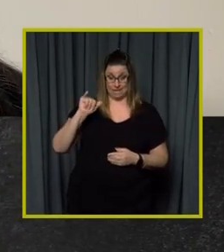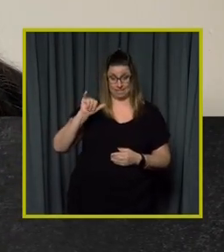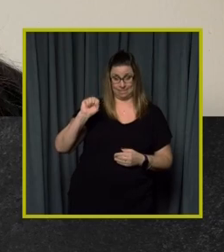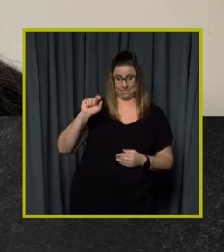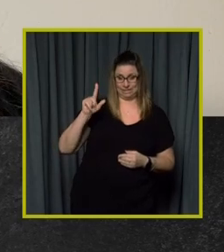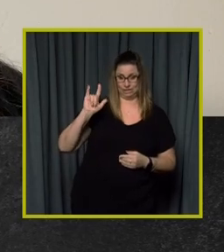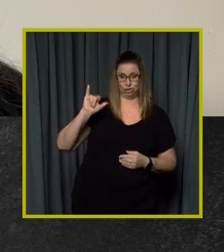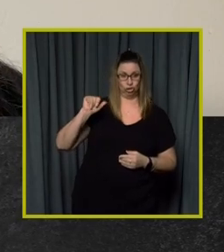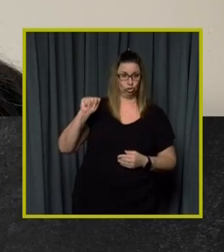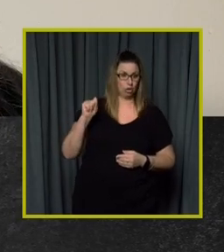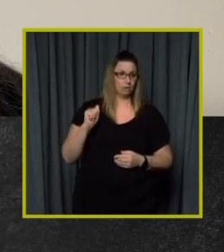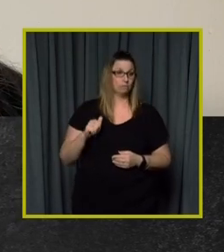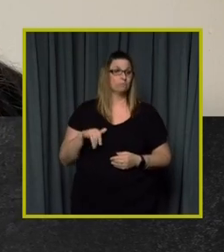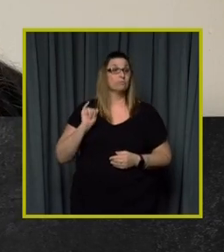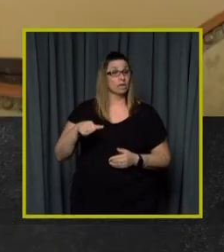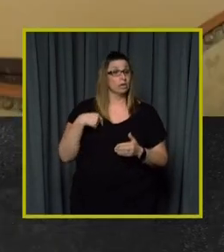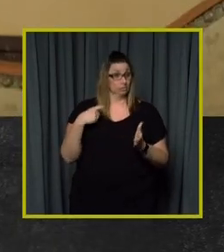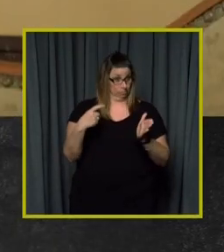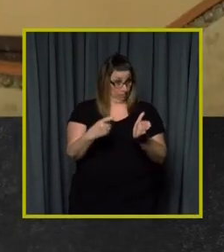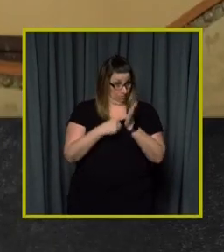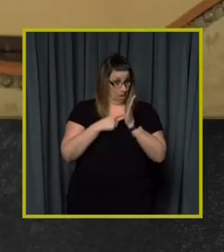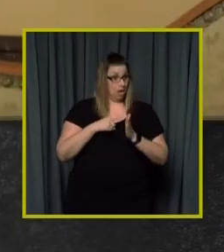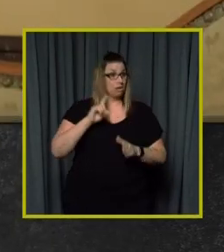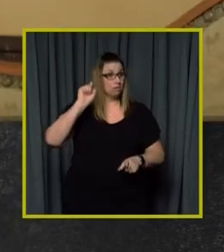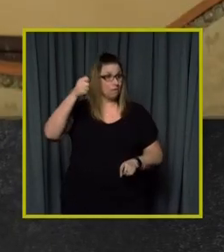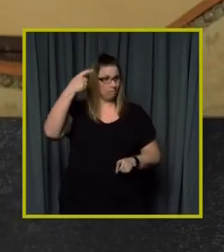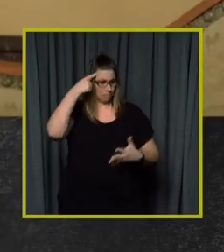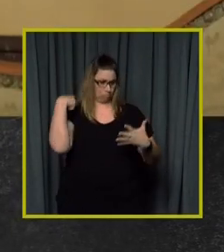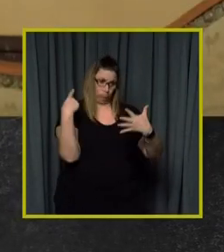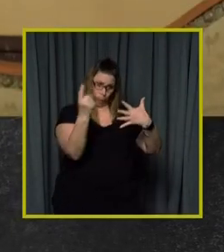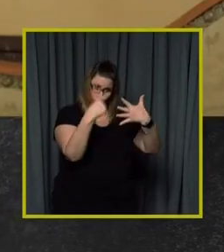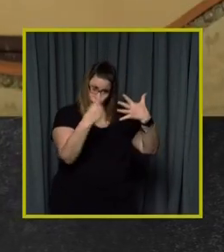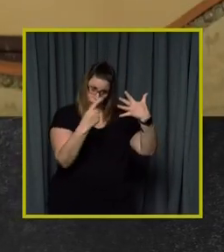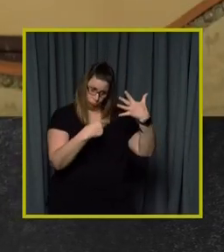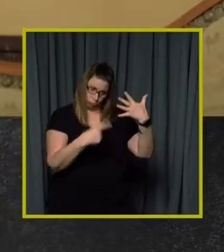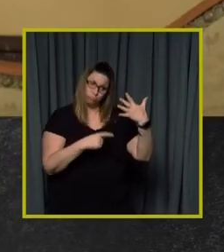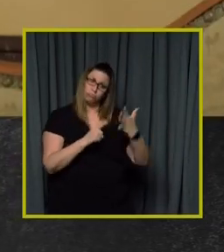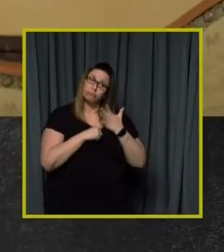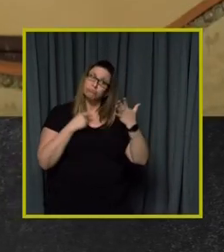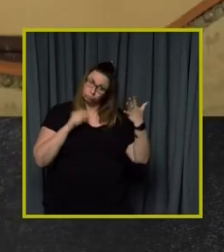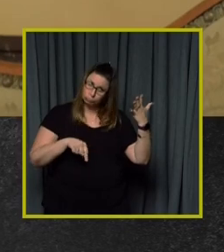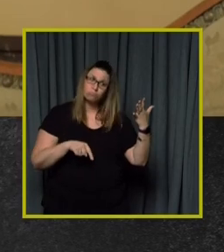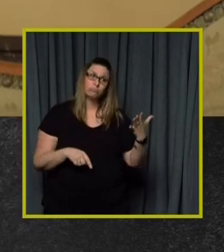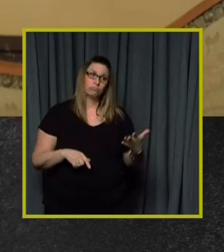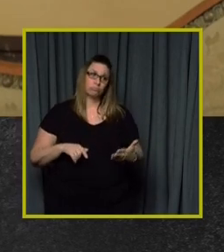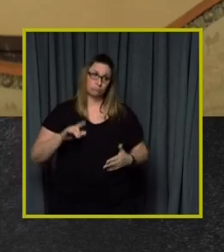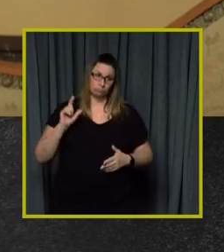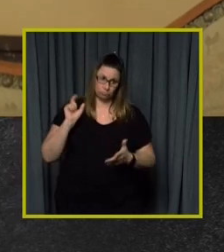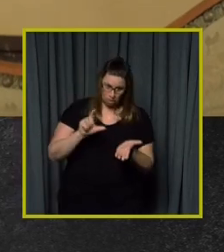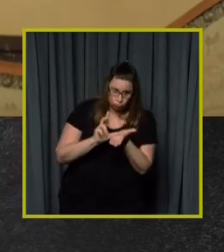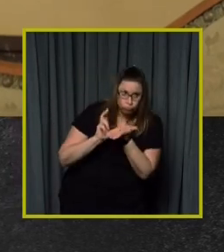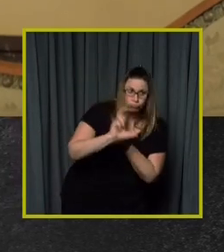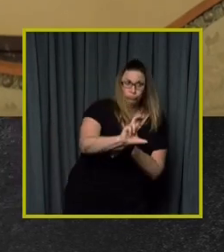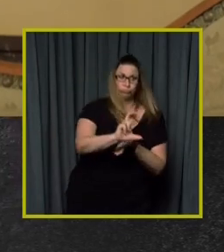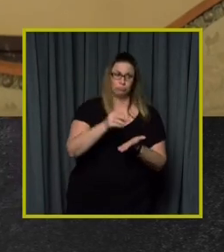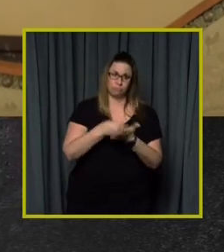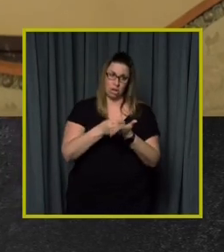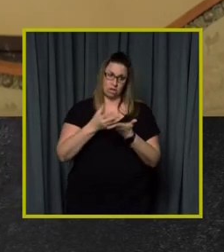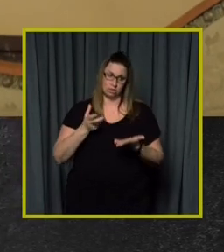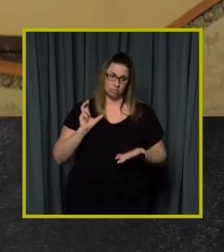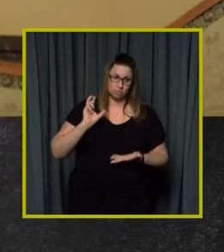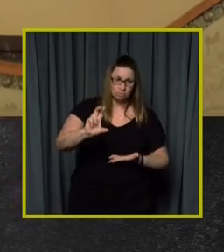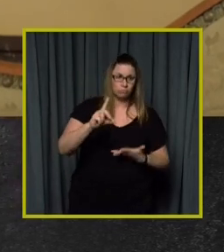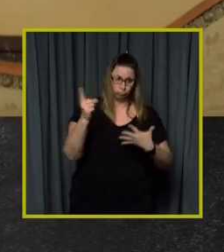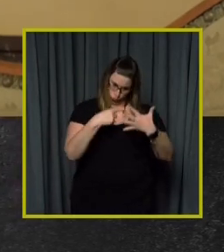poverty in the midst of plenty. Repeal of the 2017 tax breaks for the wealthy, relief from